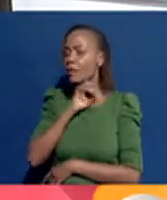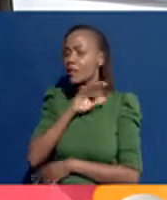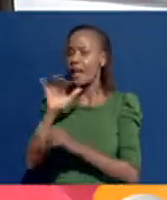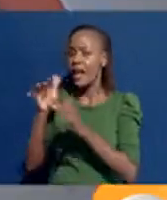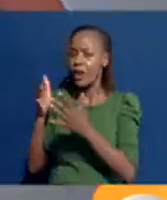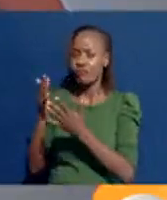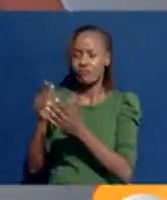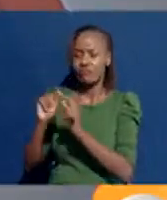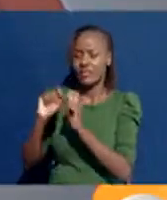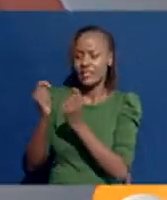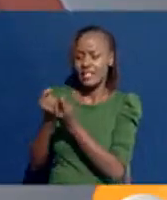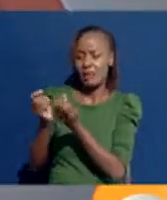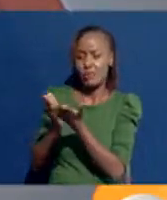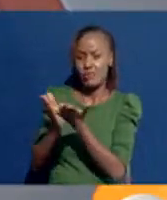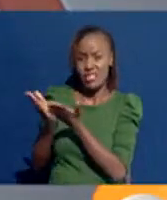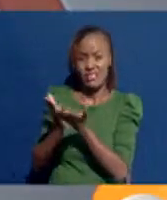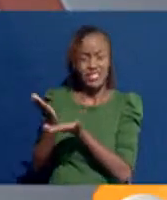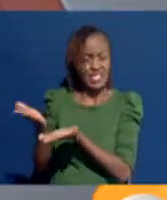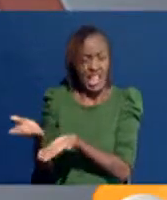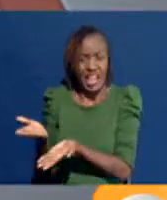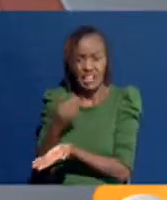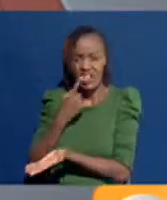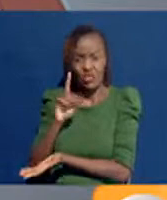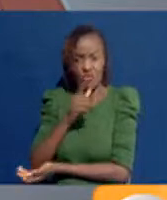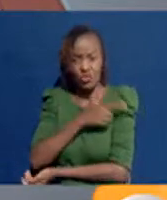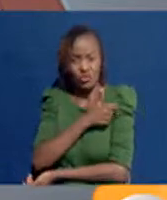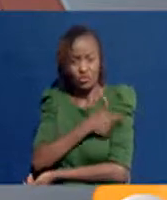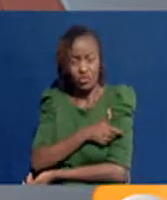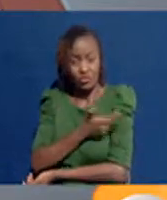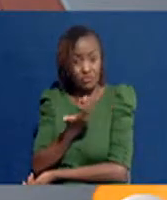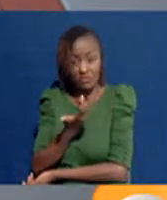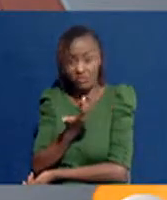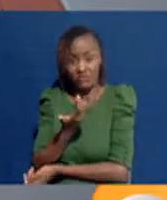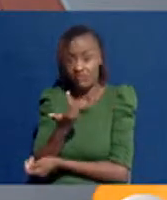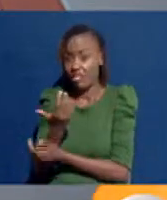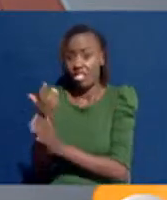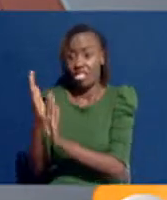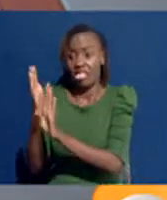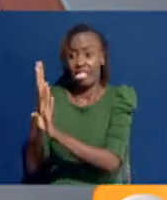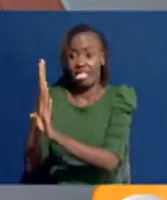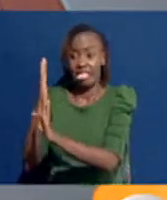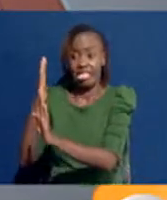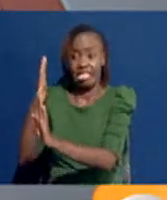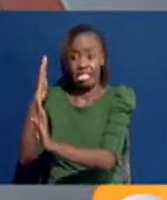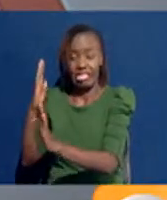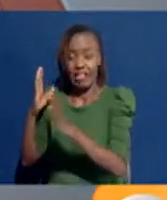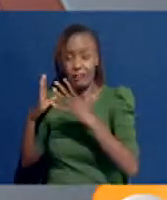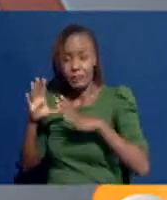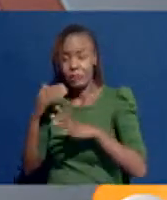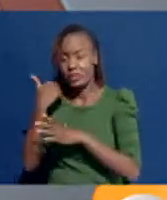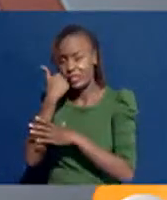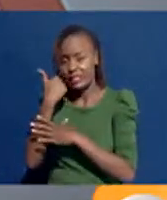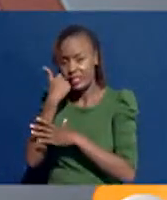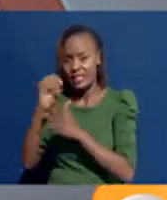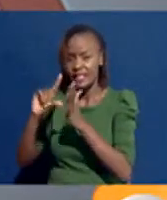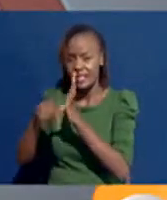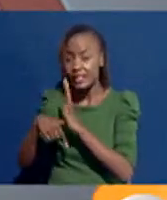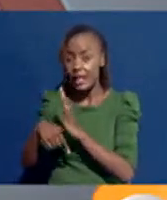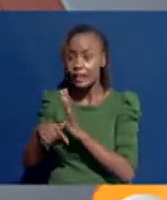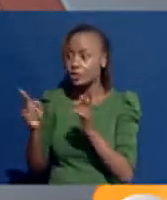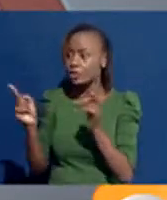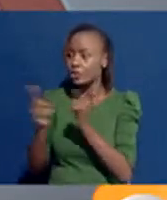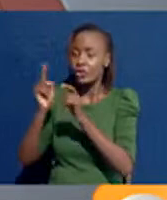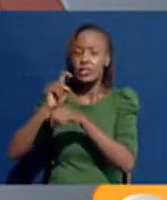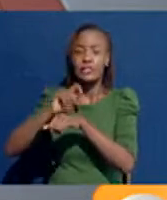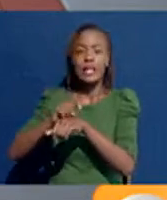type of service they were getting at the Nairobi Hospital, long patient wait times. But then you also came in sort of in the eye of a storm